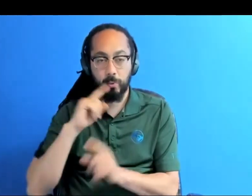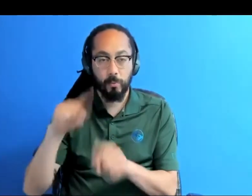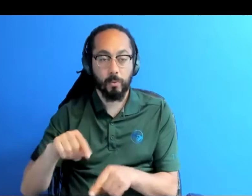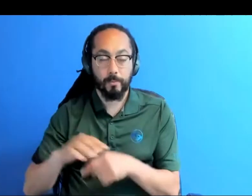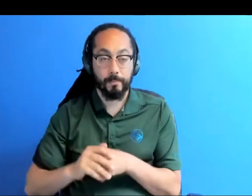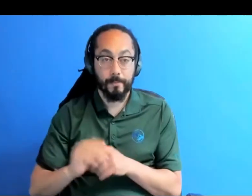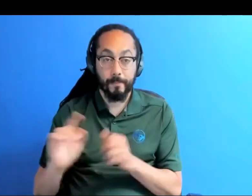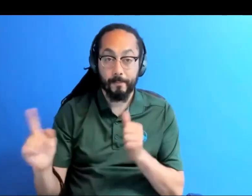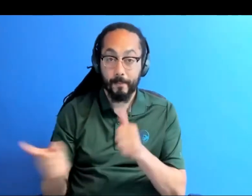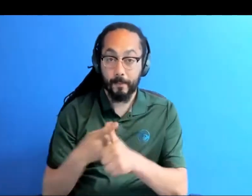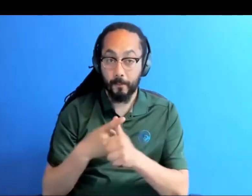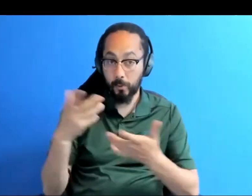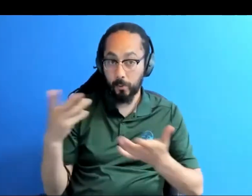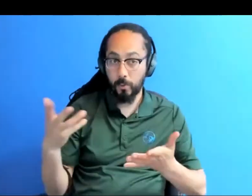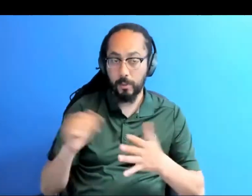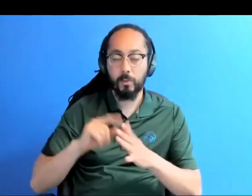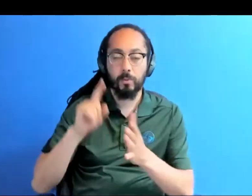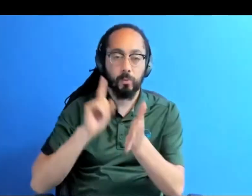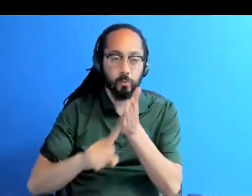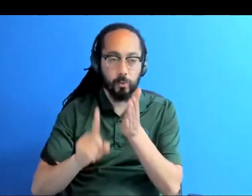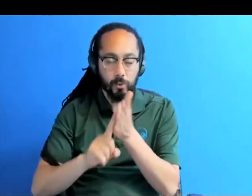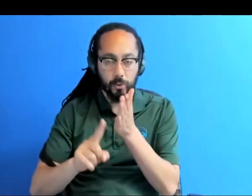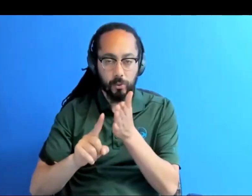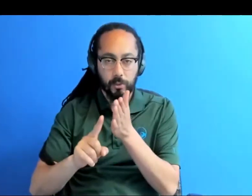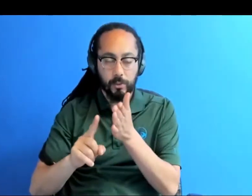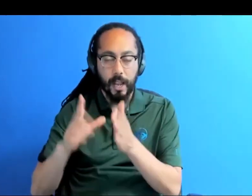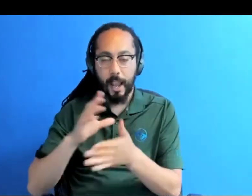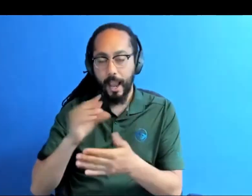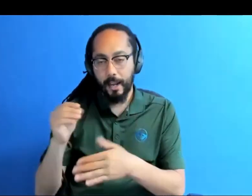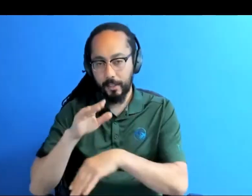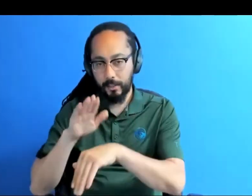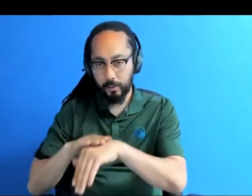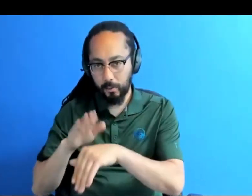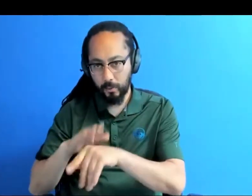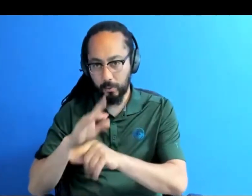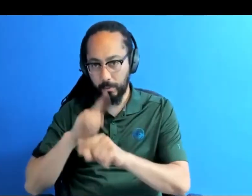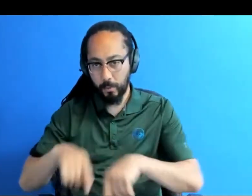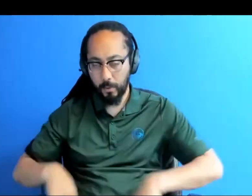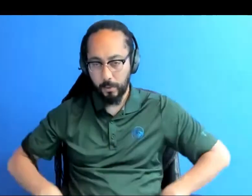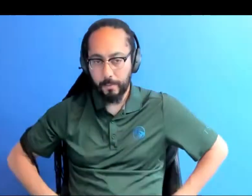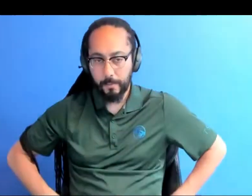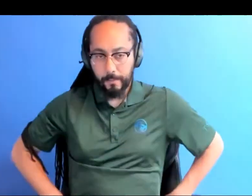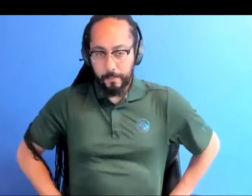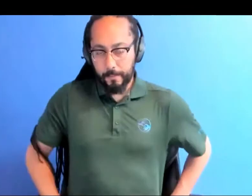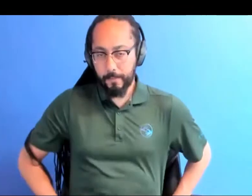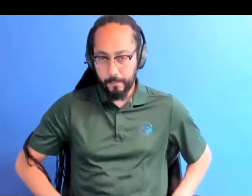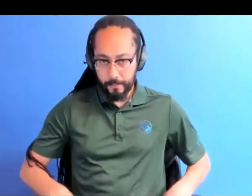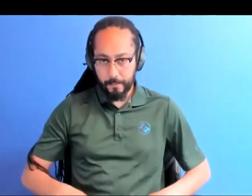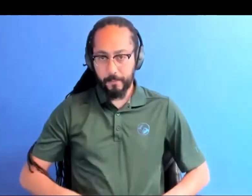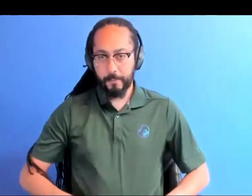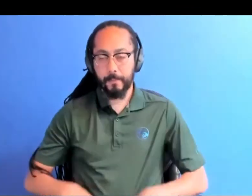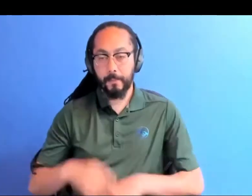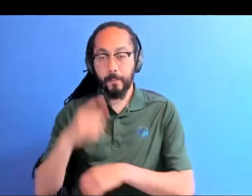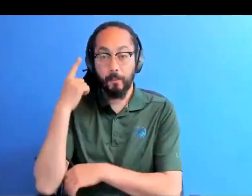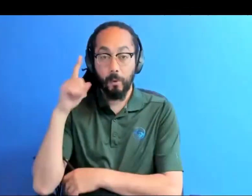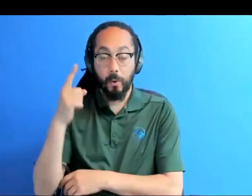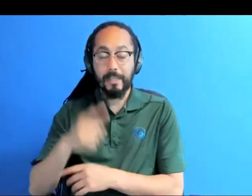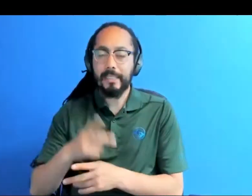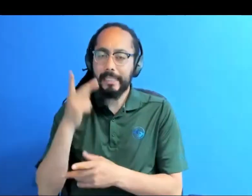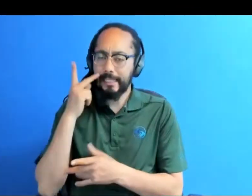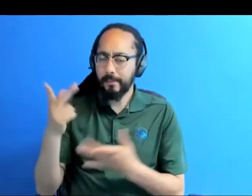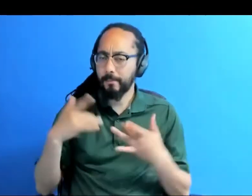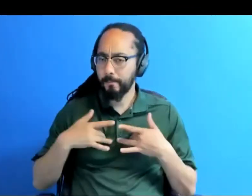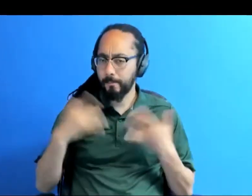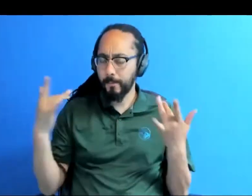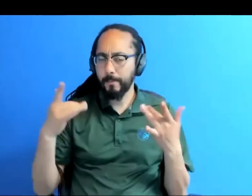research and consultation report to see what's out there in terms of work that has